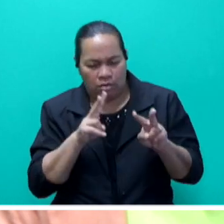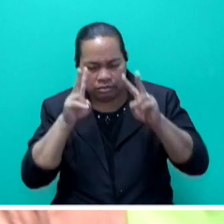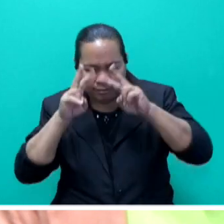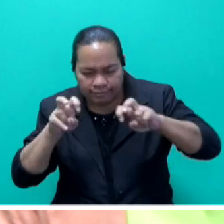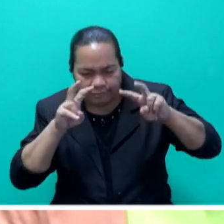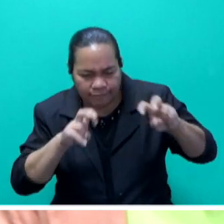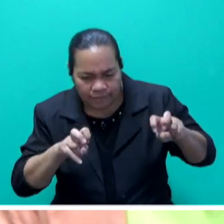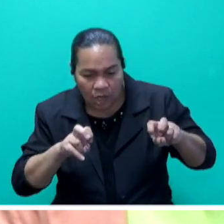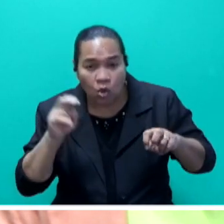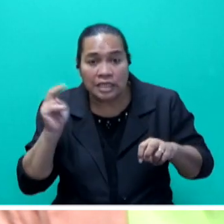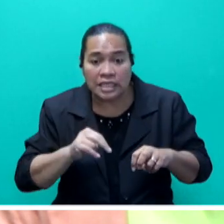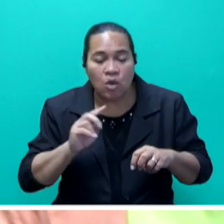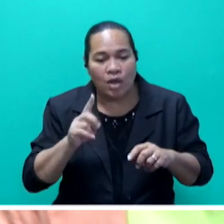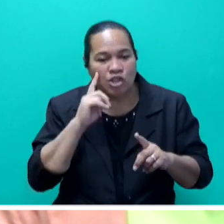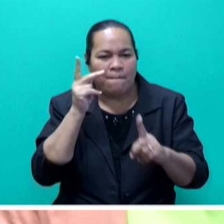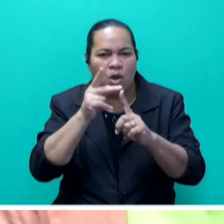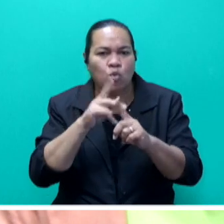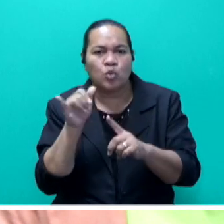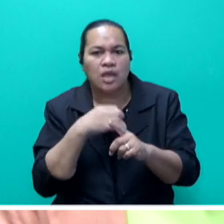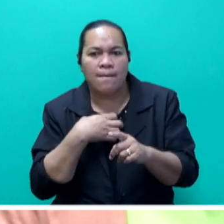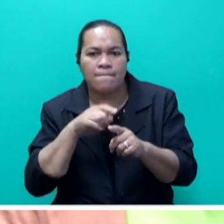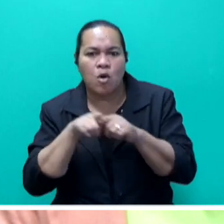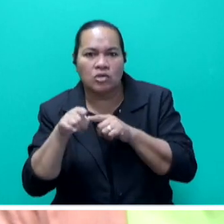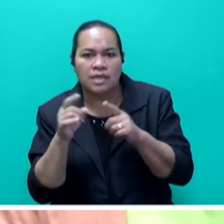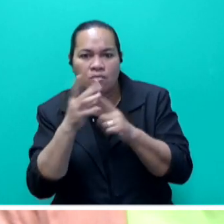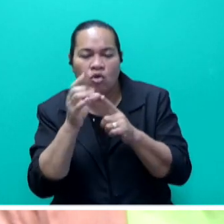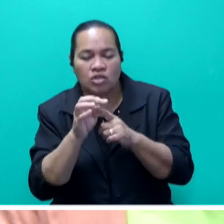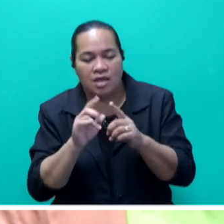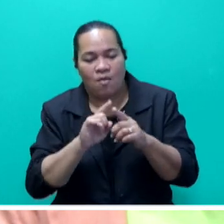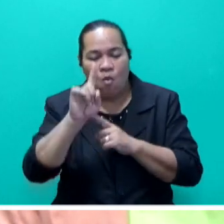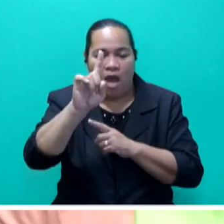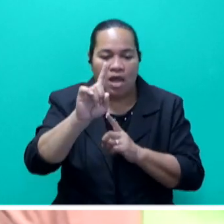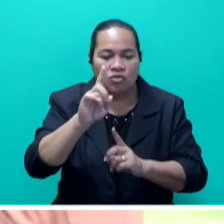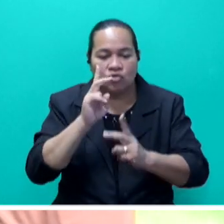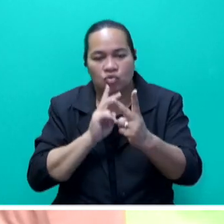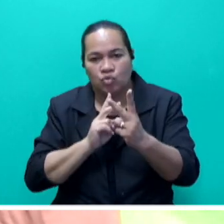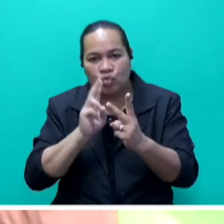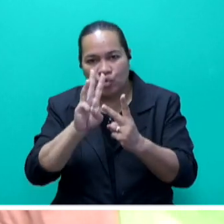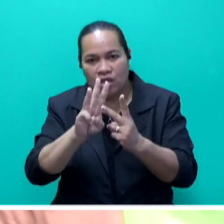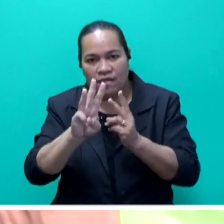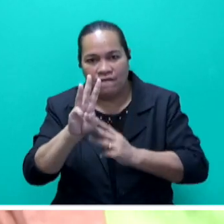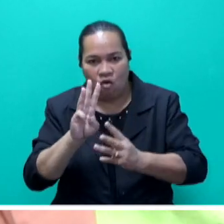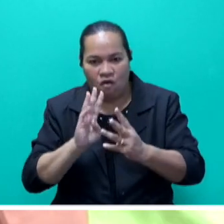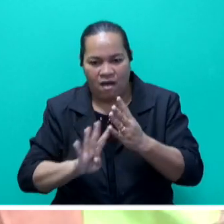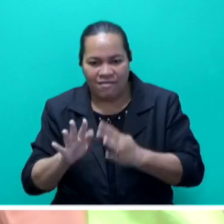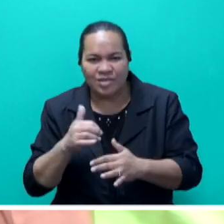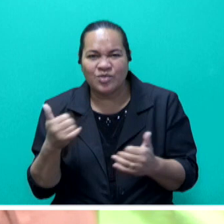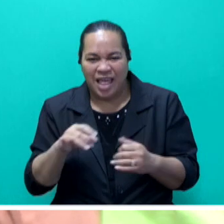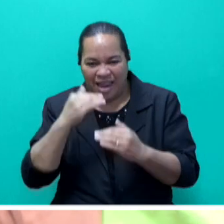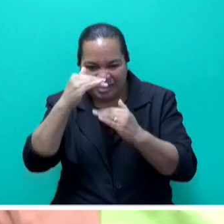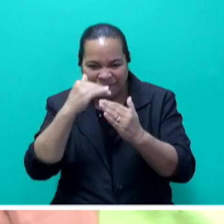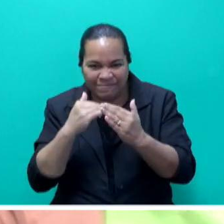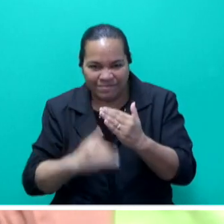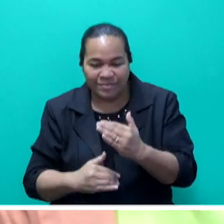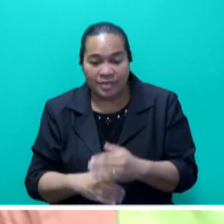to be carried out and it's prioritized them. Priority 1, Priority 2, Priority 3, Priority 4. And the bridges in priority